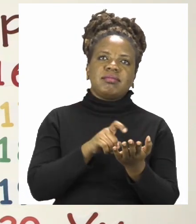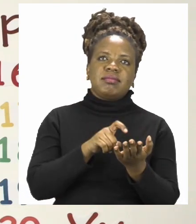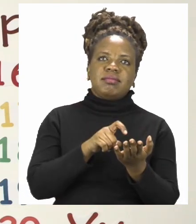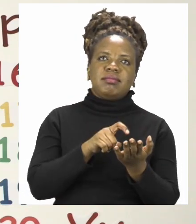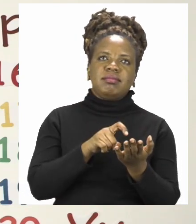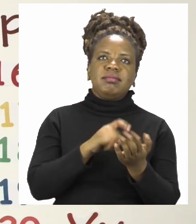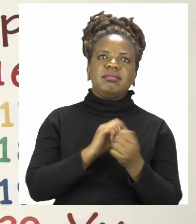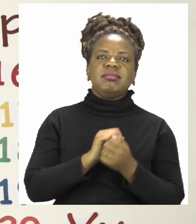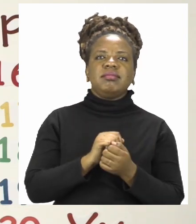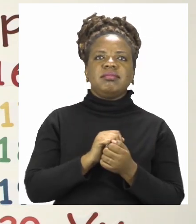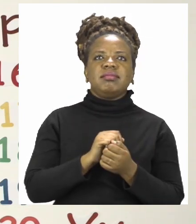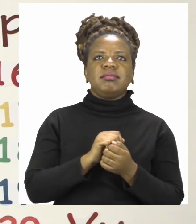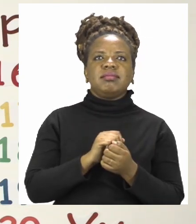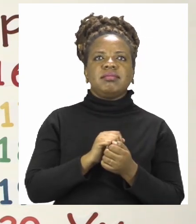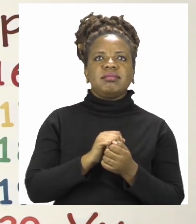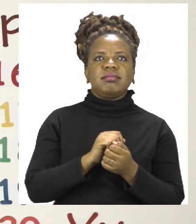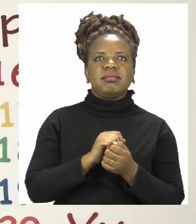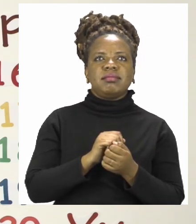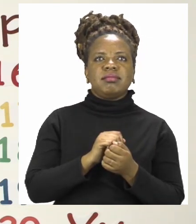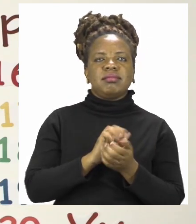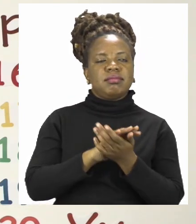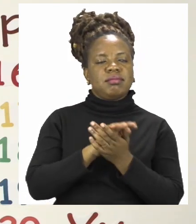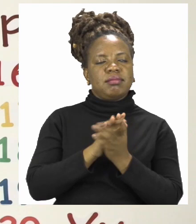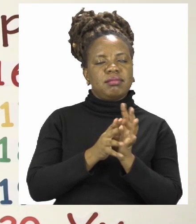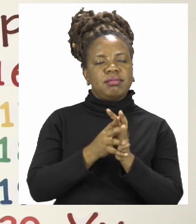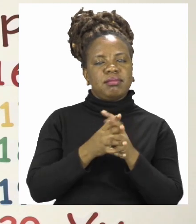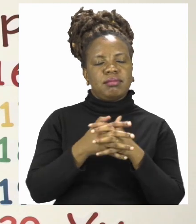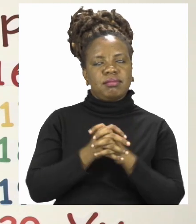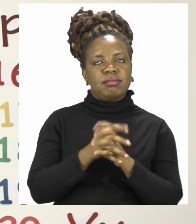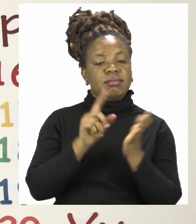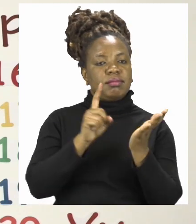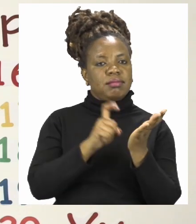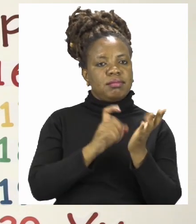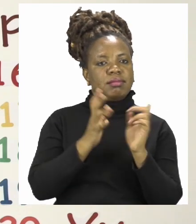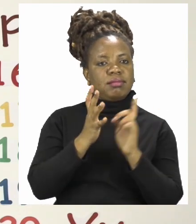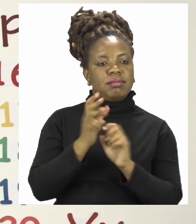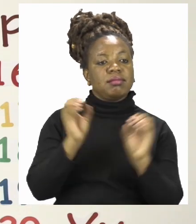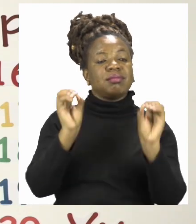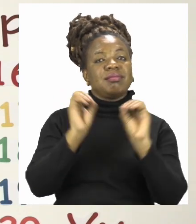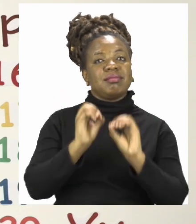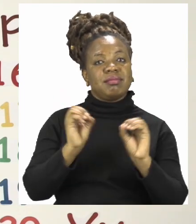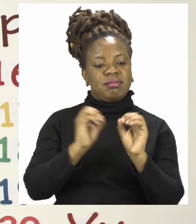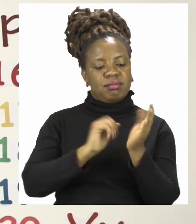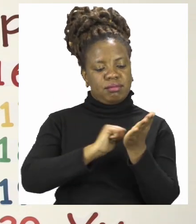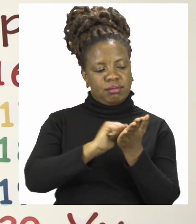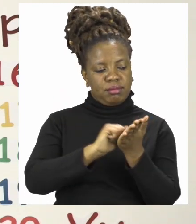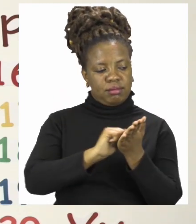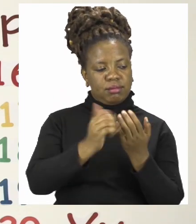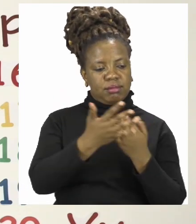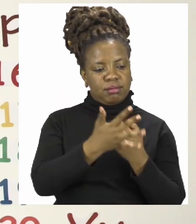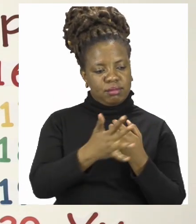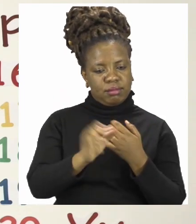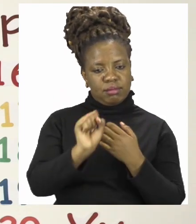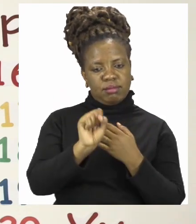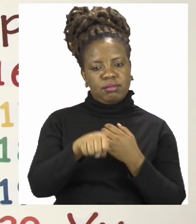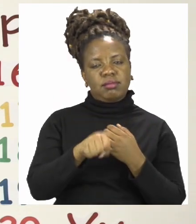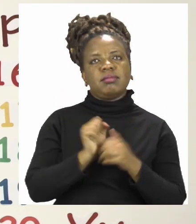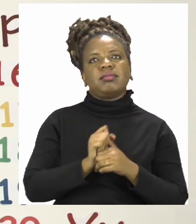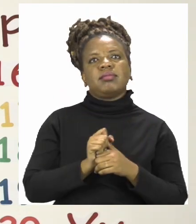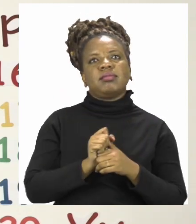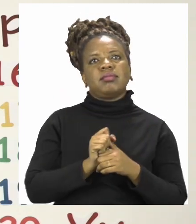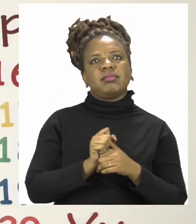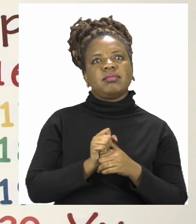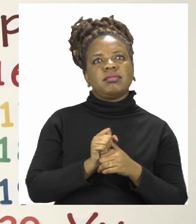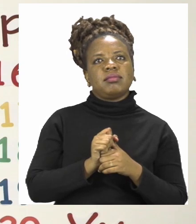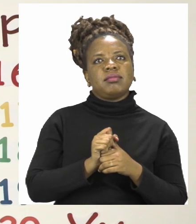And remember, if you don't have sanitizer, soap and water is good as well. Please make sure that you try to